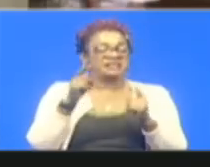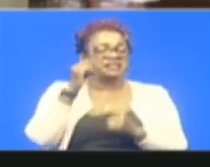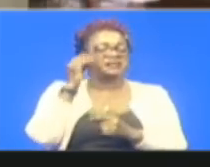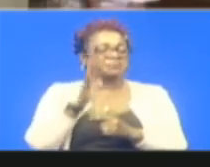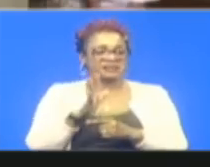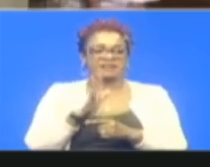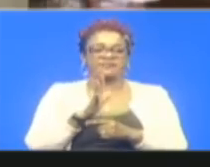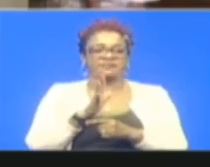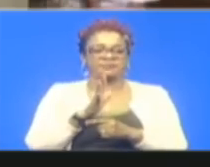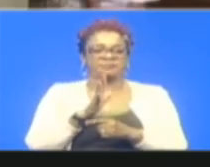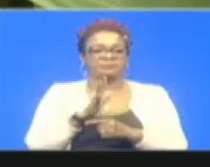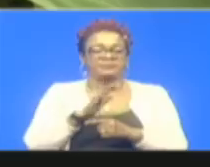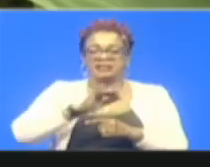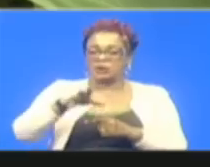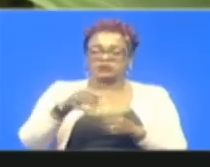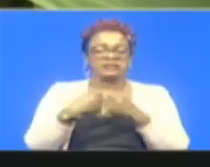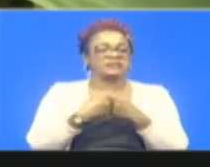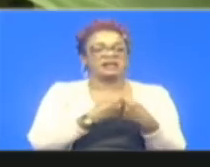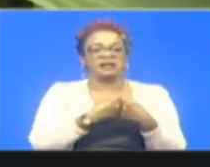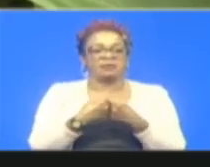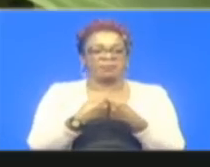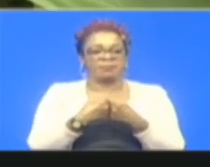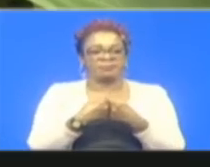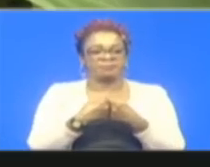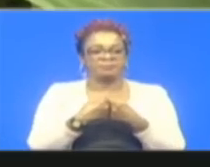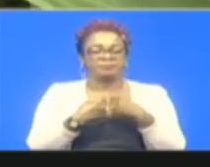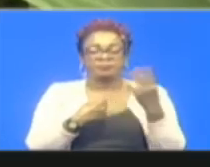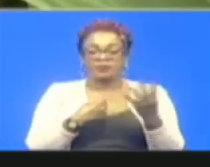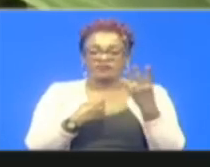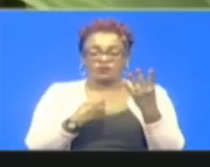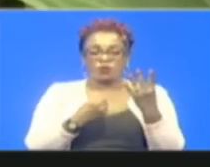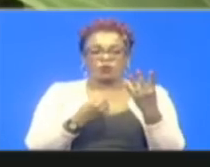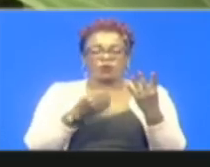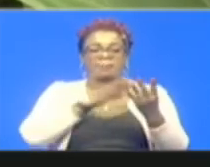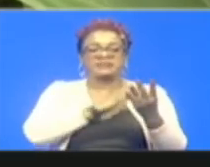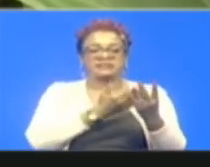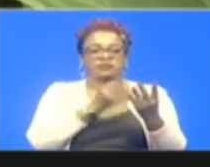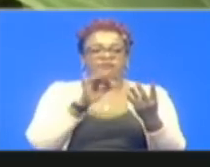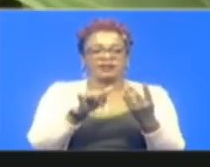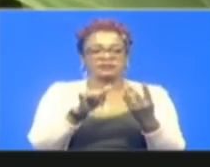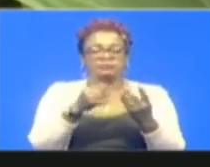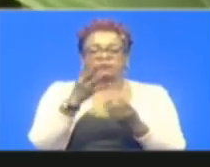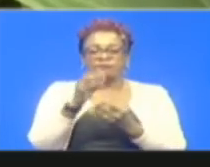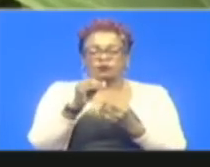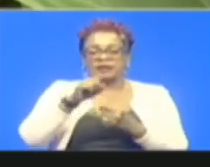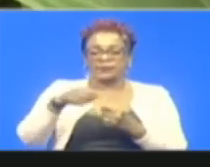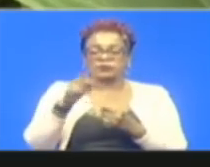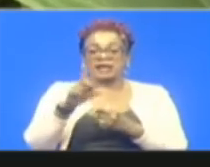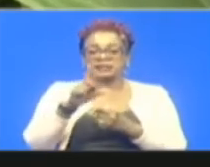affair that the county is struggling. The full capacity of the plant is in the region of 40,000 litres a day,